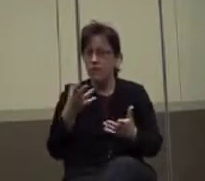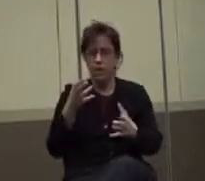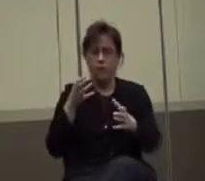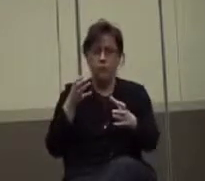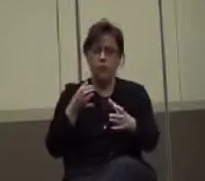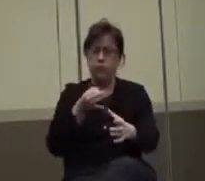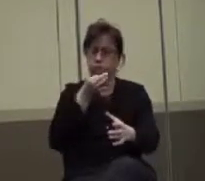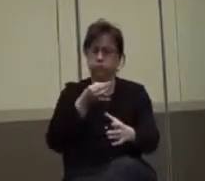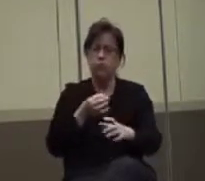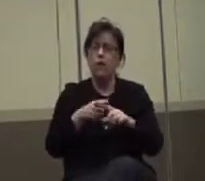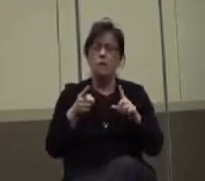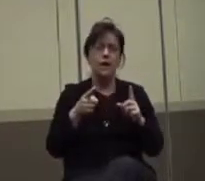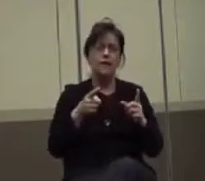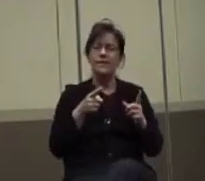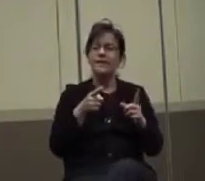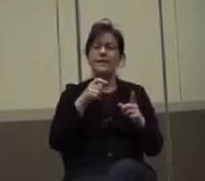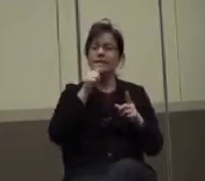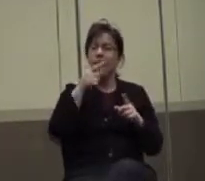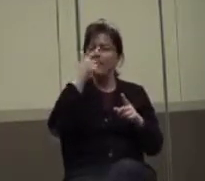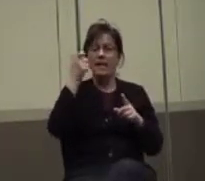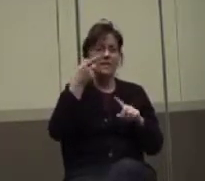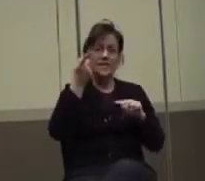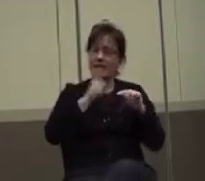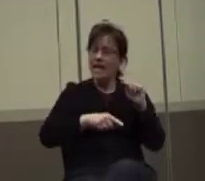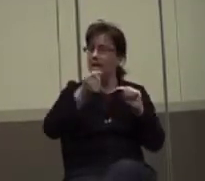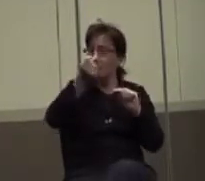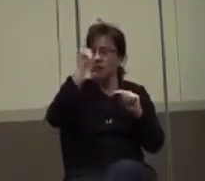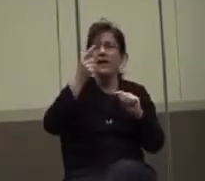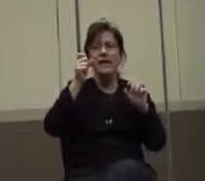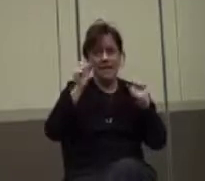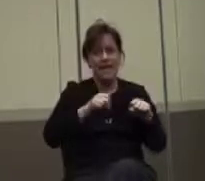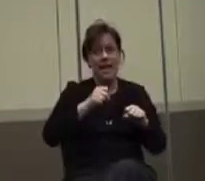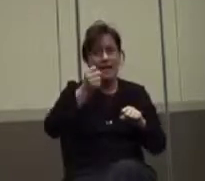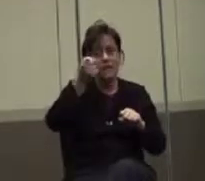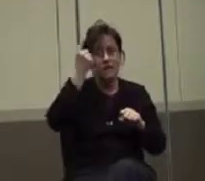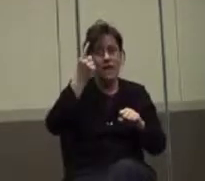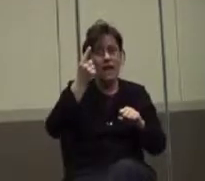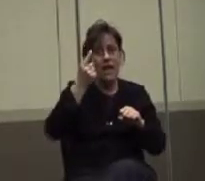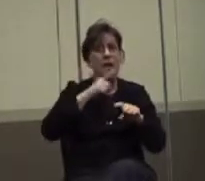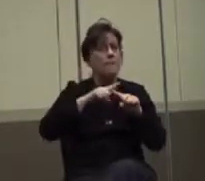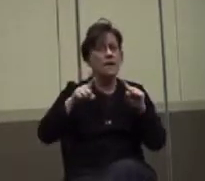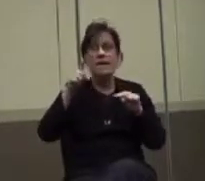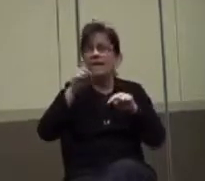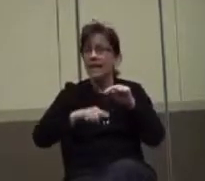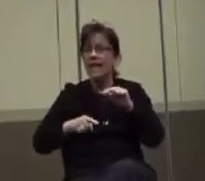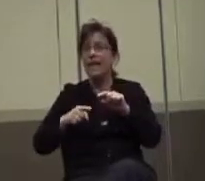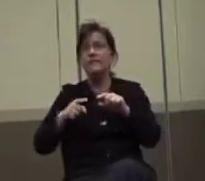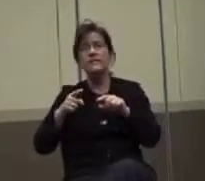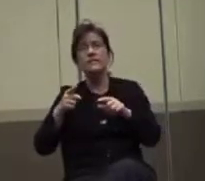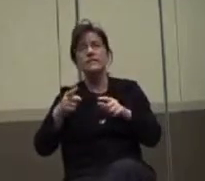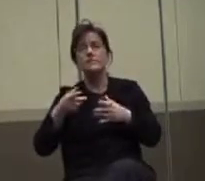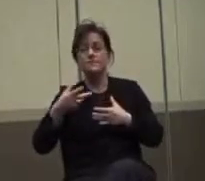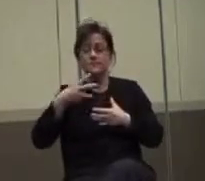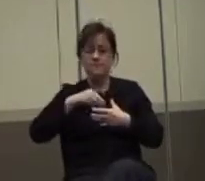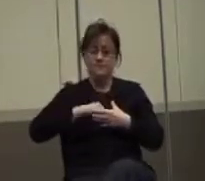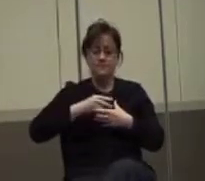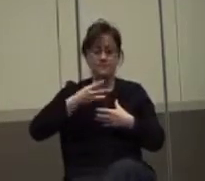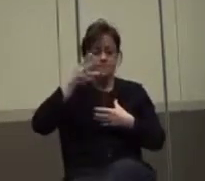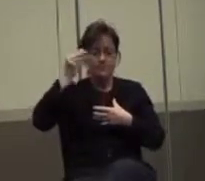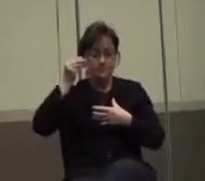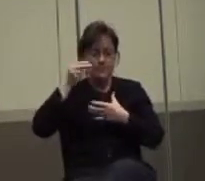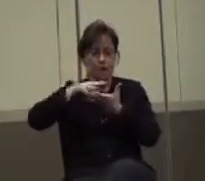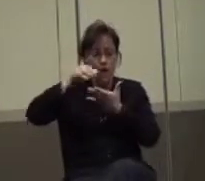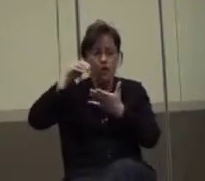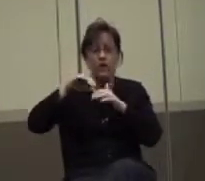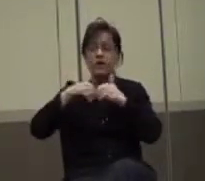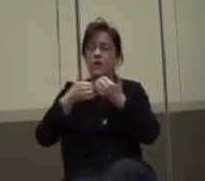not that he can't understand the content, he can't get the content the way we're presenting it. And again, we have to help teachers understand